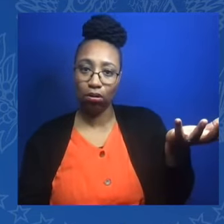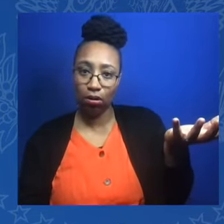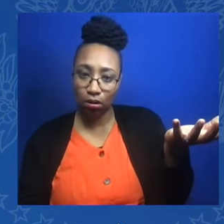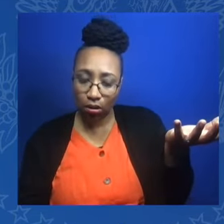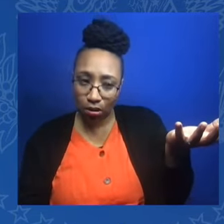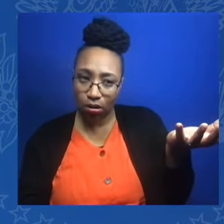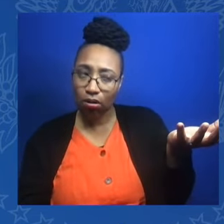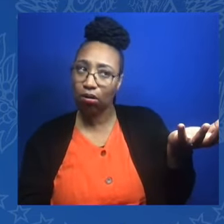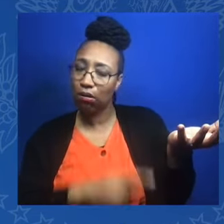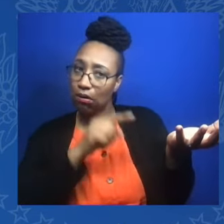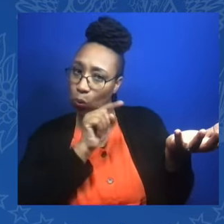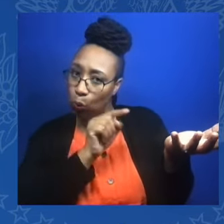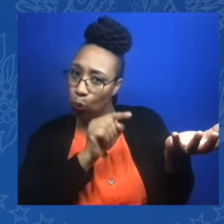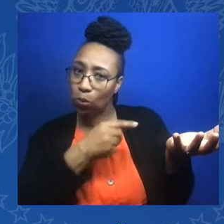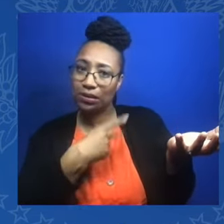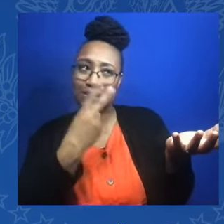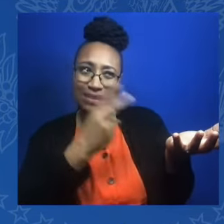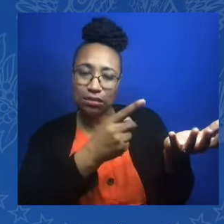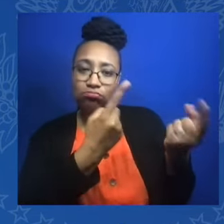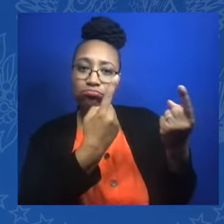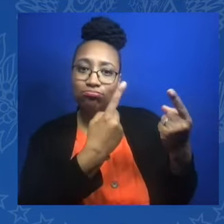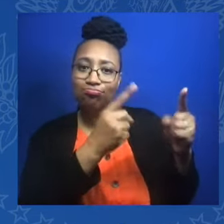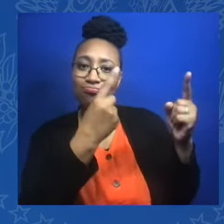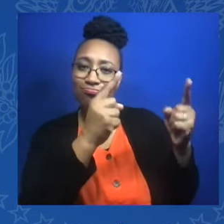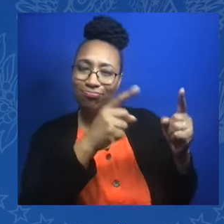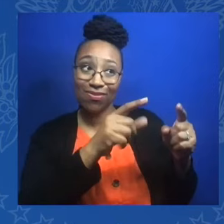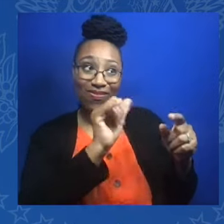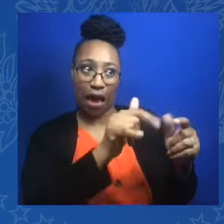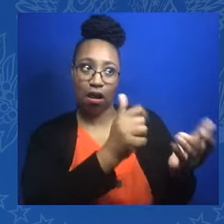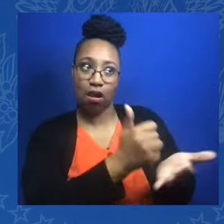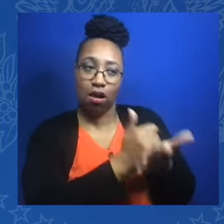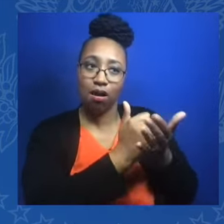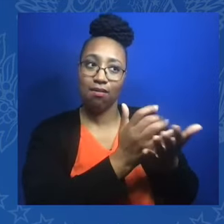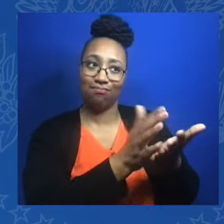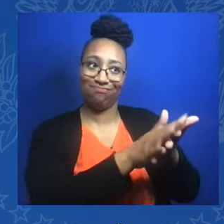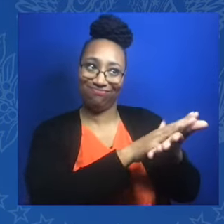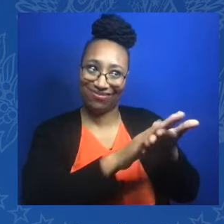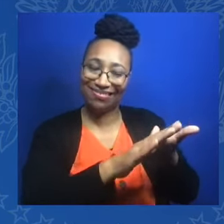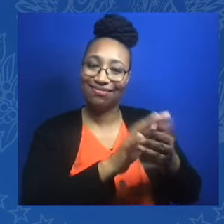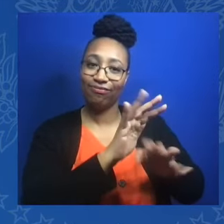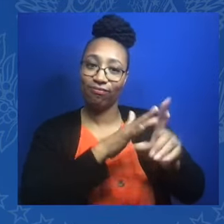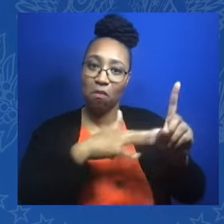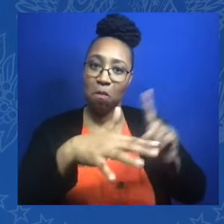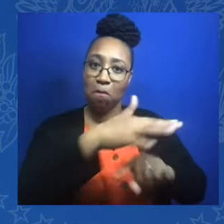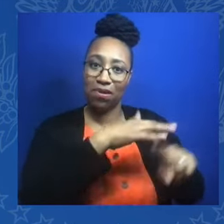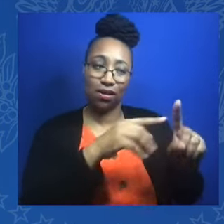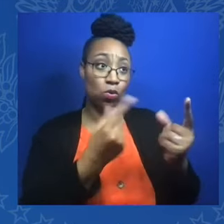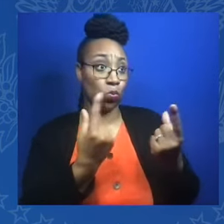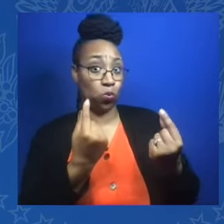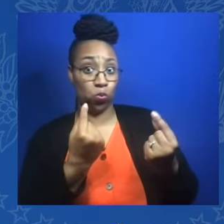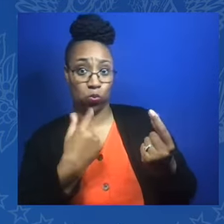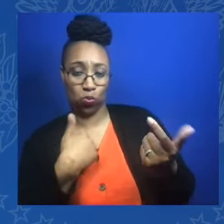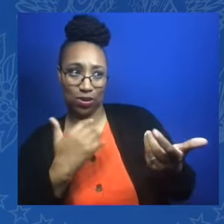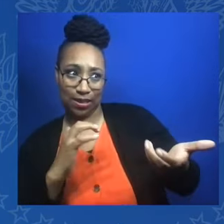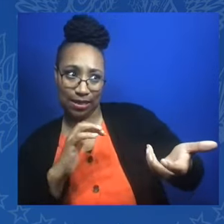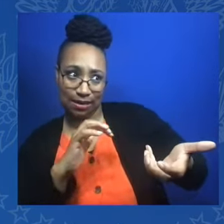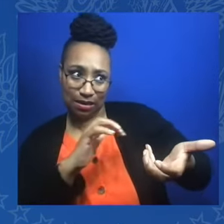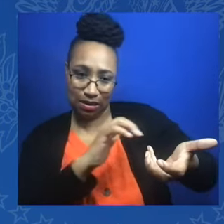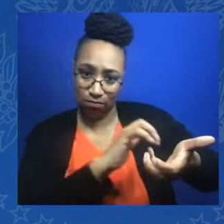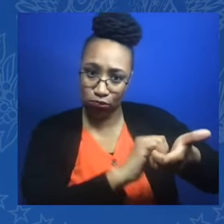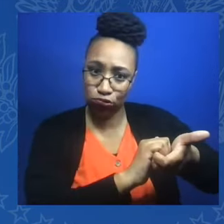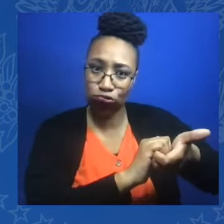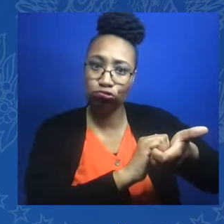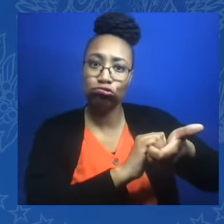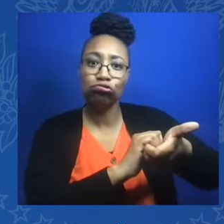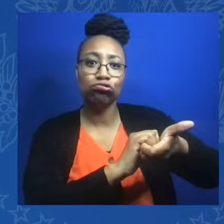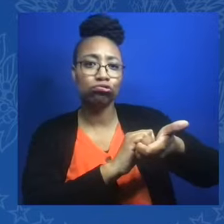incredible opportunity to work together so Canada and the United States can source and supply here in North America everything we need for reliable